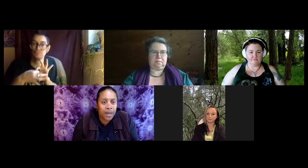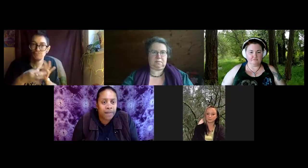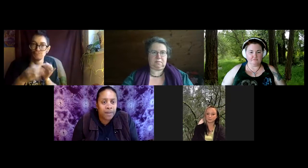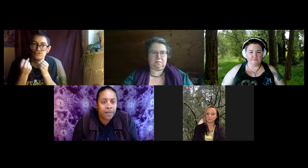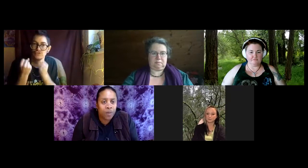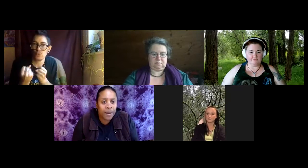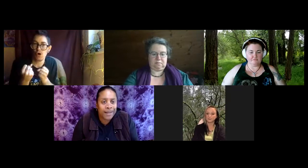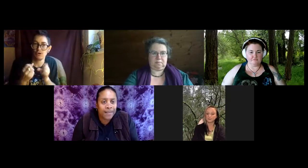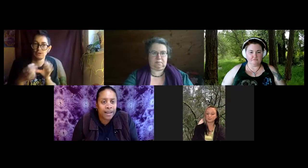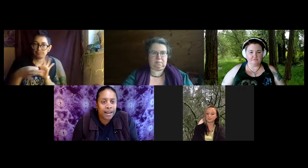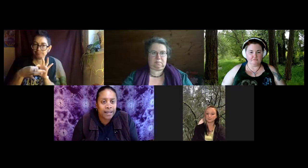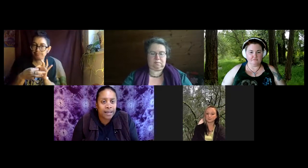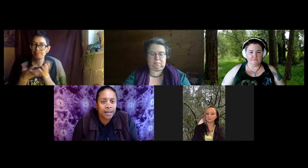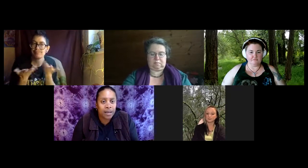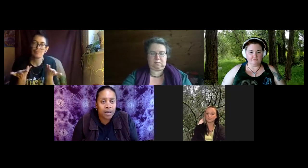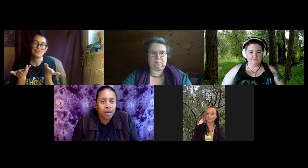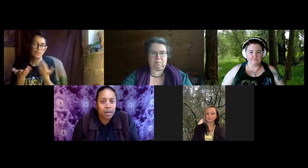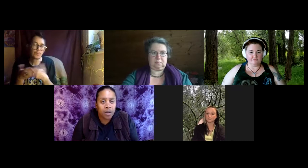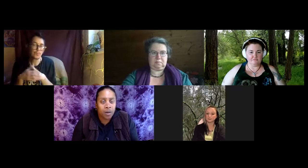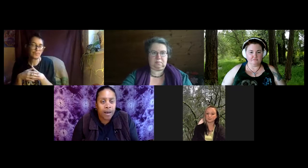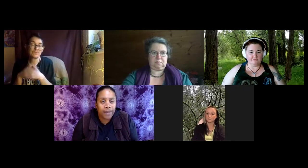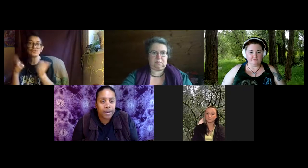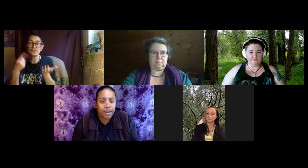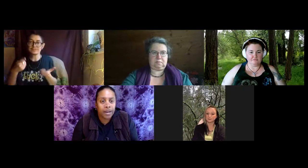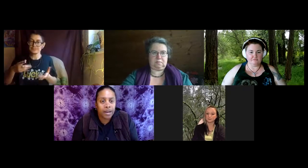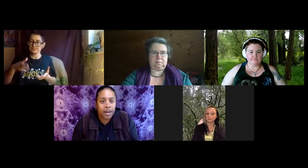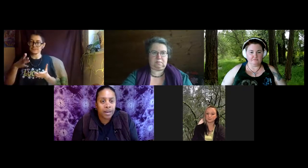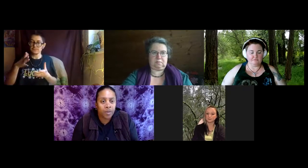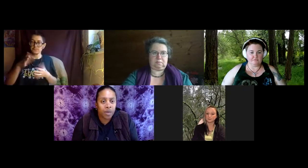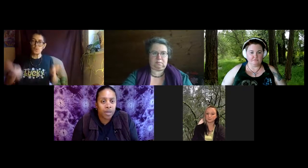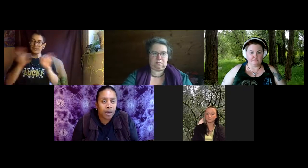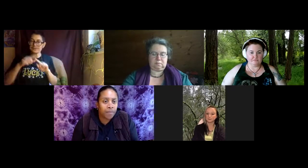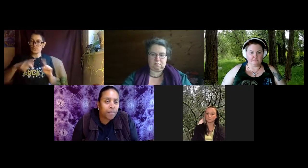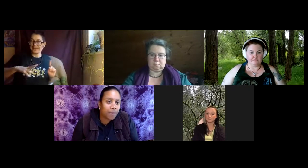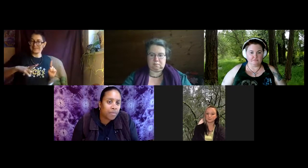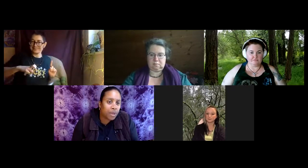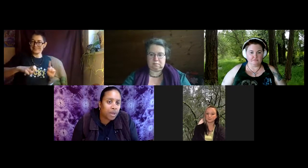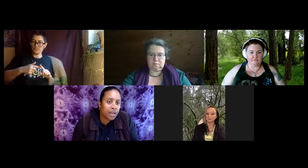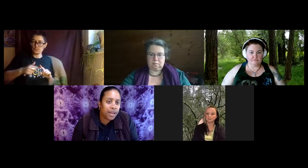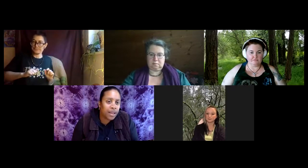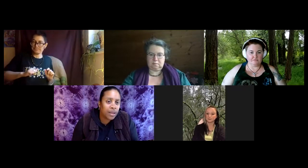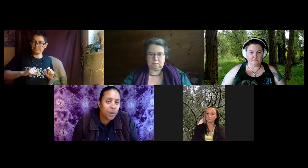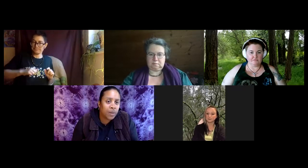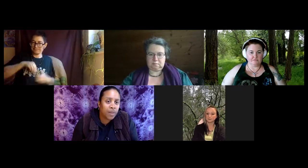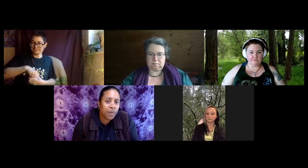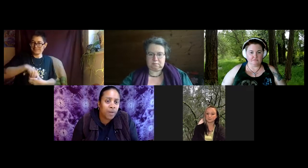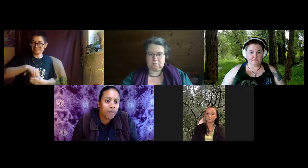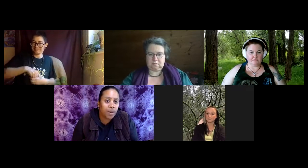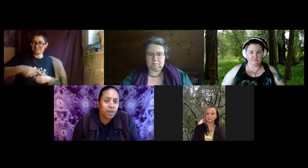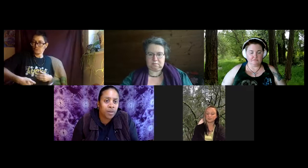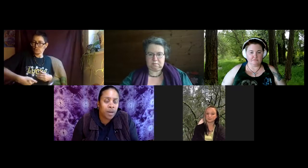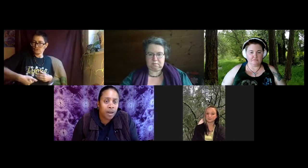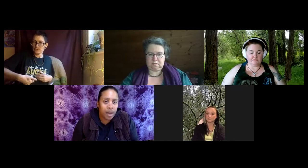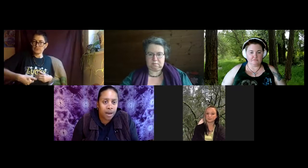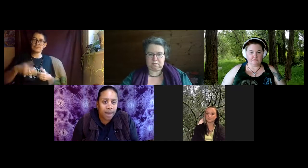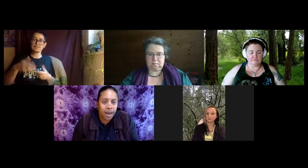people have different ways of connecting, you know, having a connection with things like that. So it's really important for you